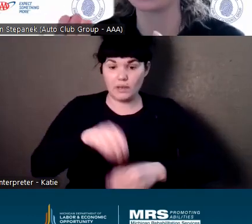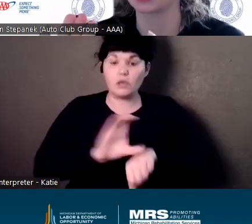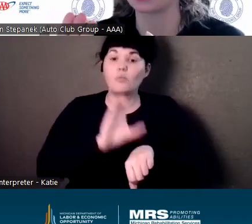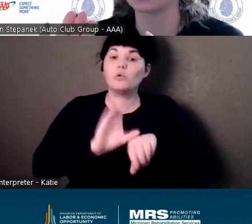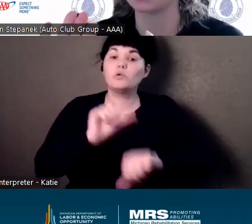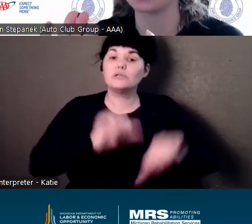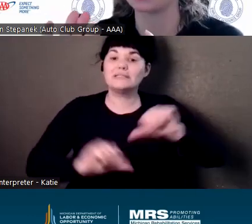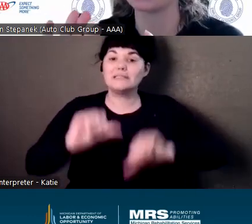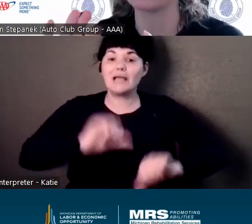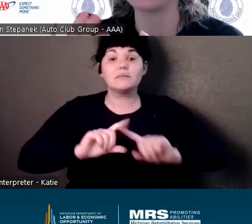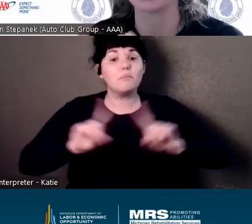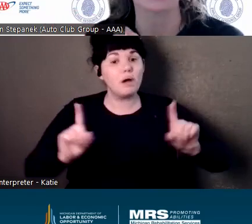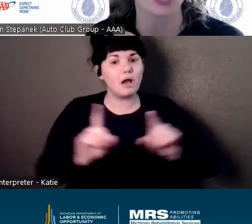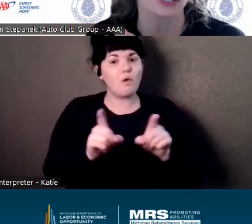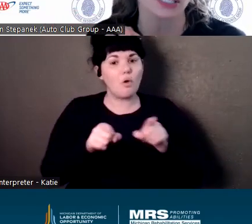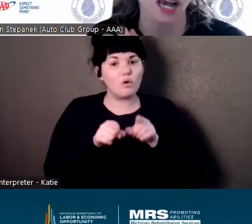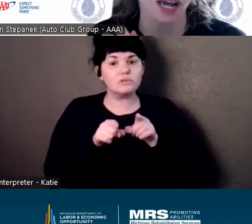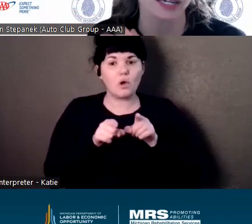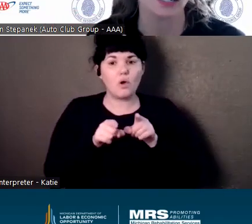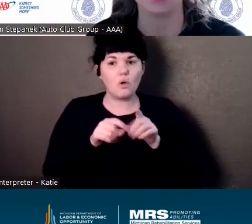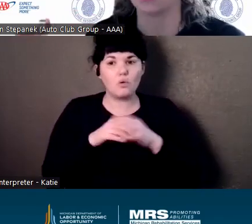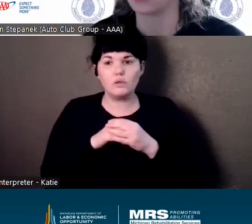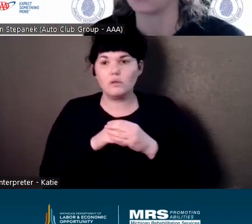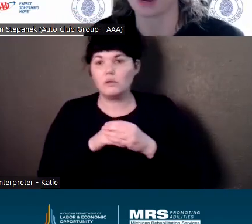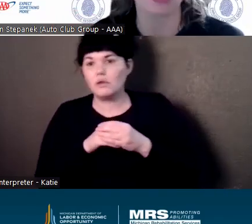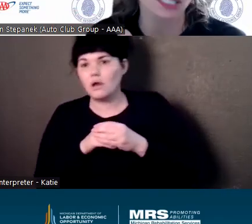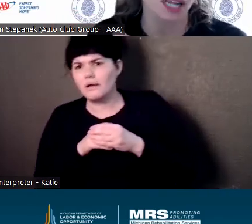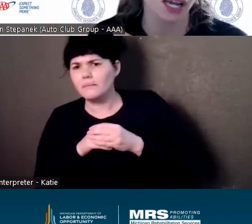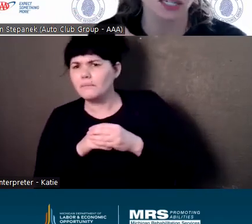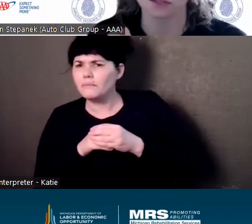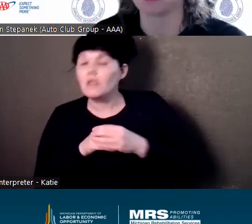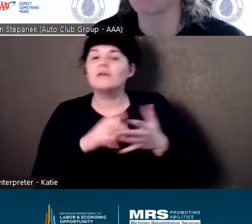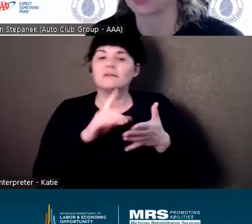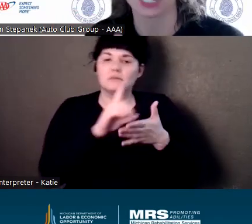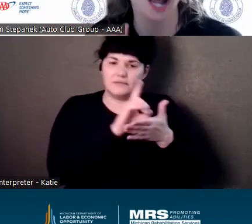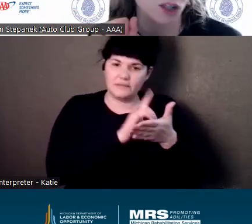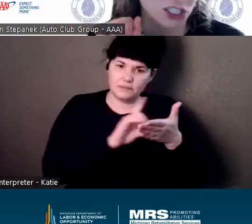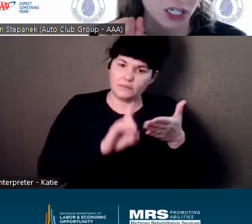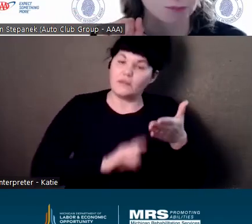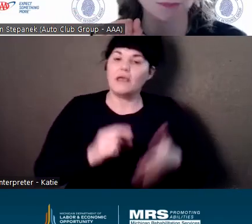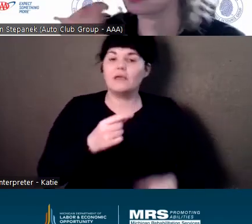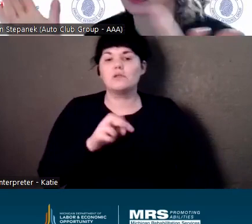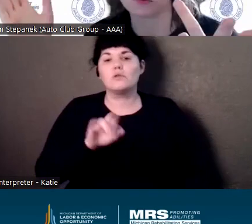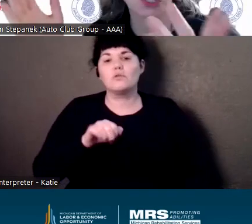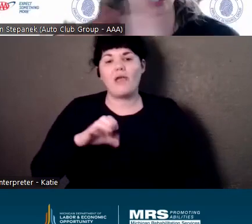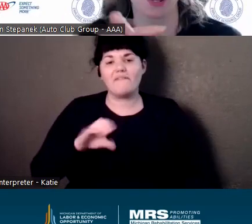But also human-centered design, graphic design, psychology,